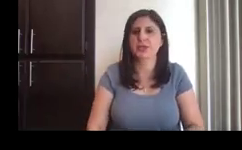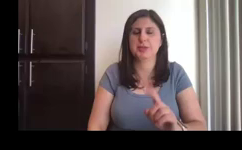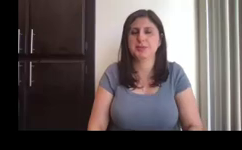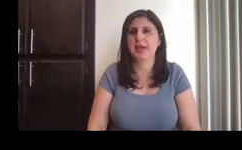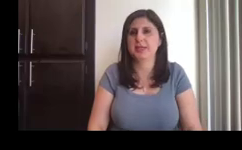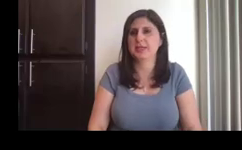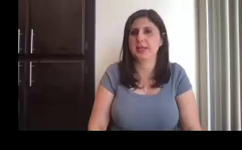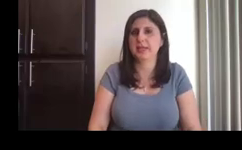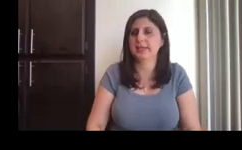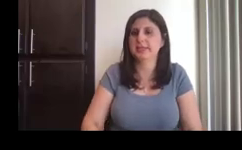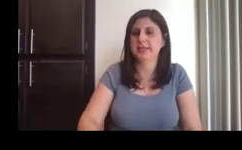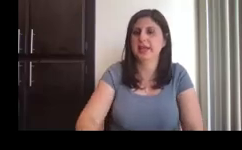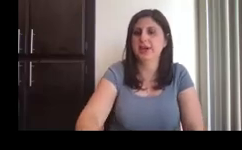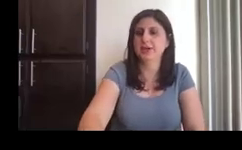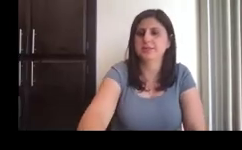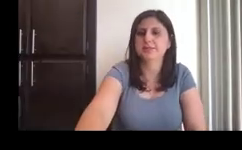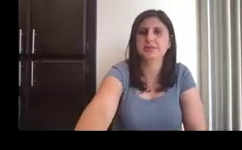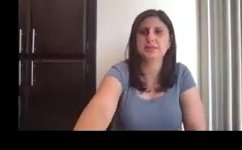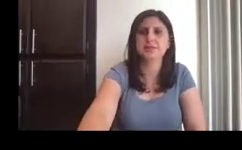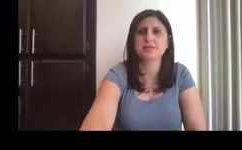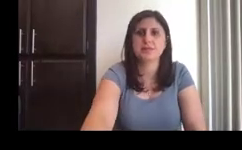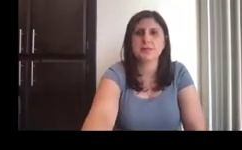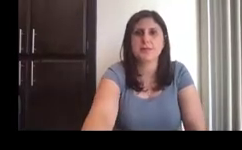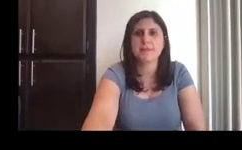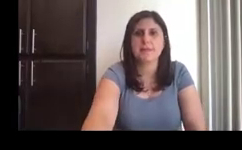Okay, we're gonna do this practice in class together.